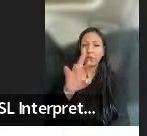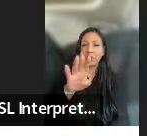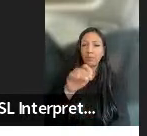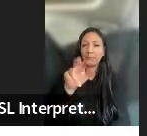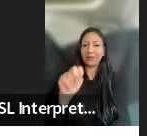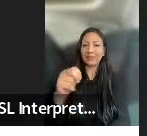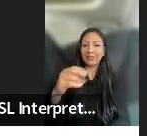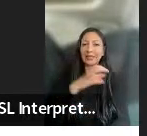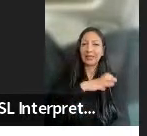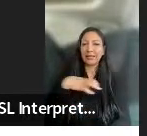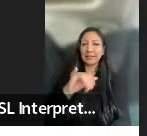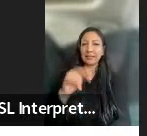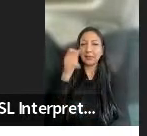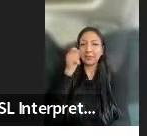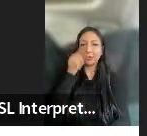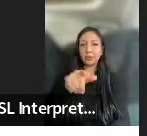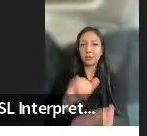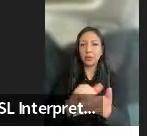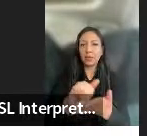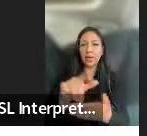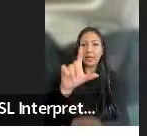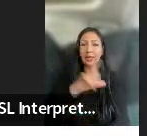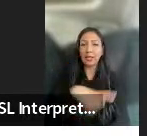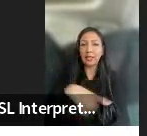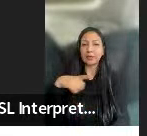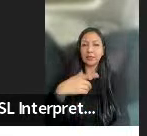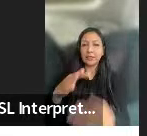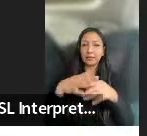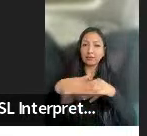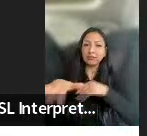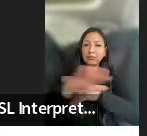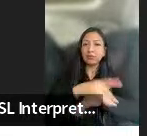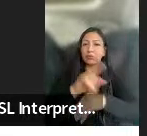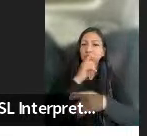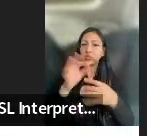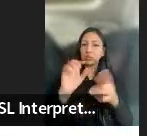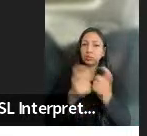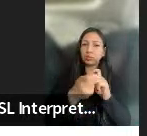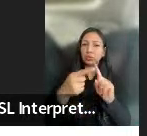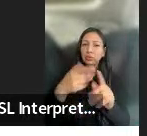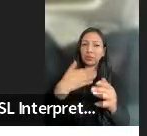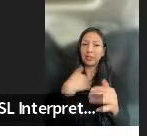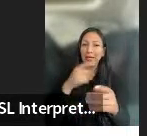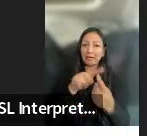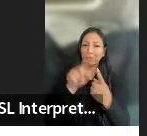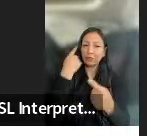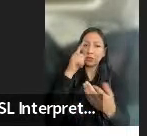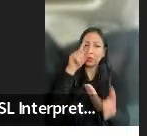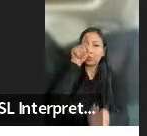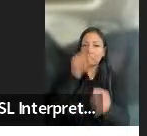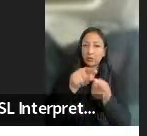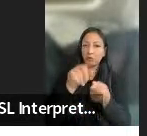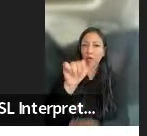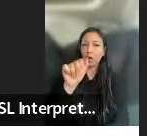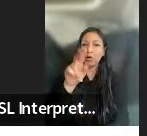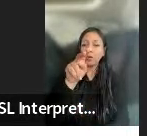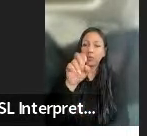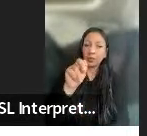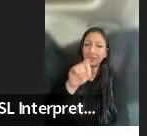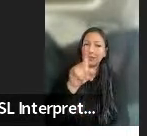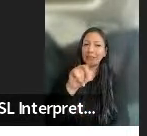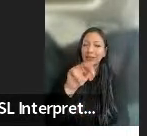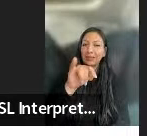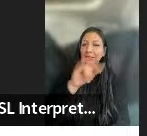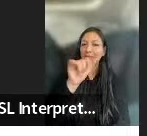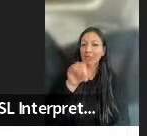and also recognizing that the legislative landscape has really changed when it comes to decarbonization at the city level with the Climate Mobilization